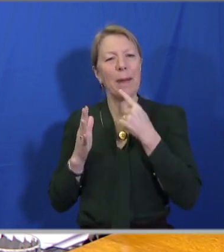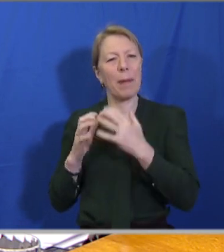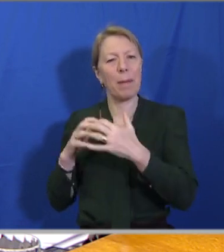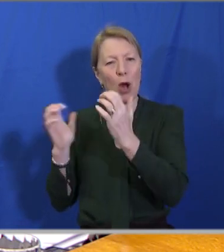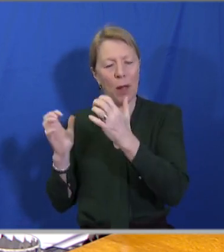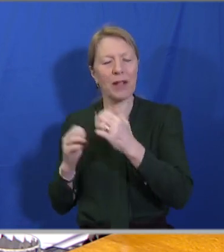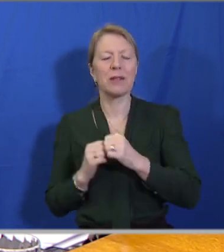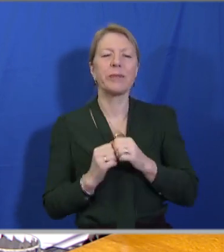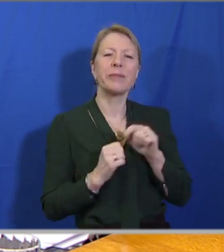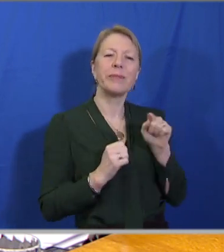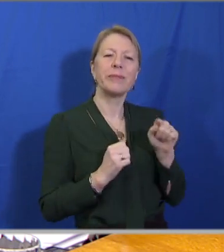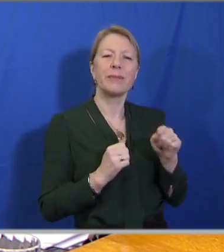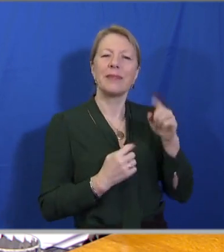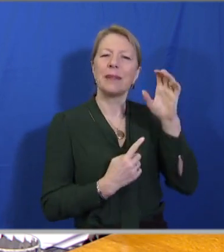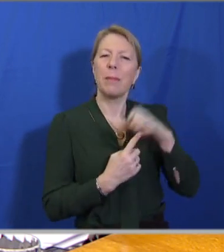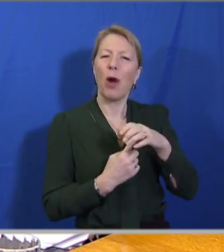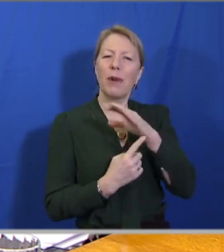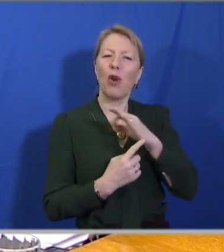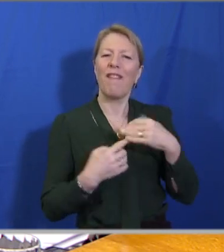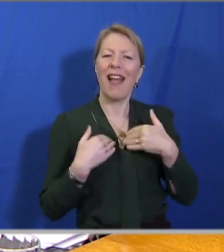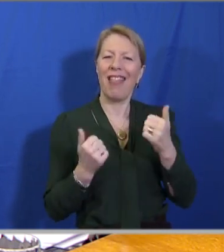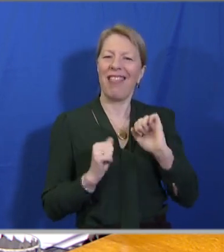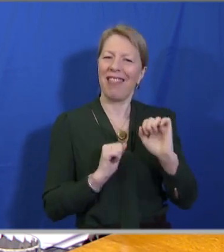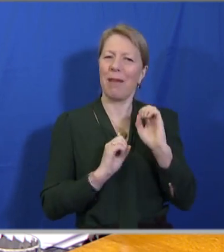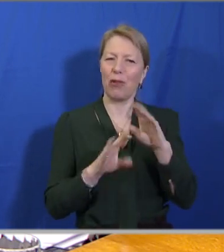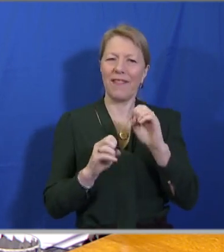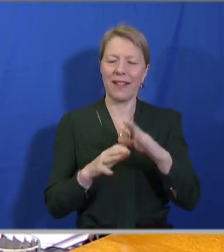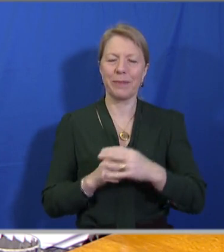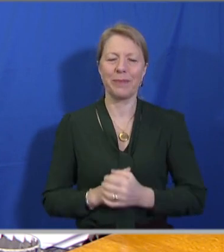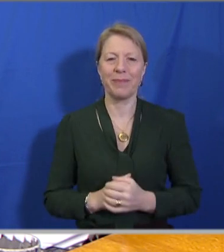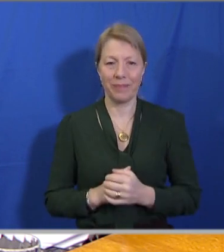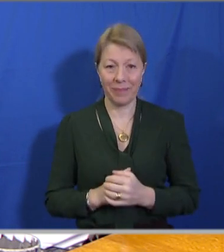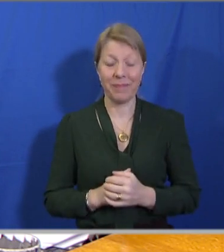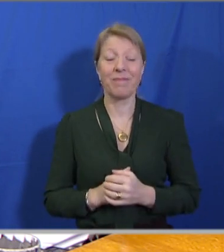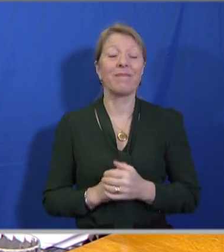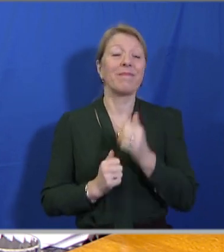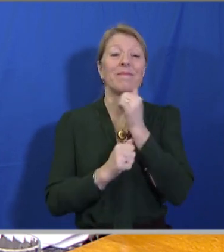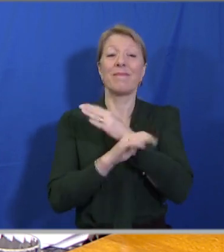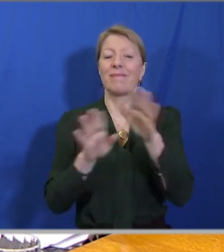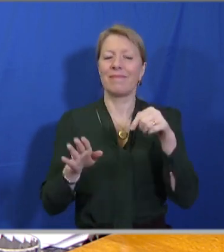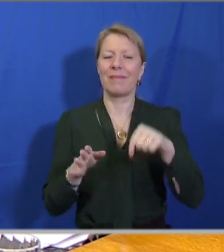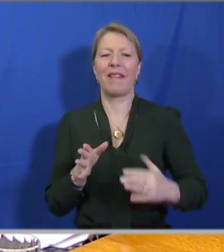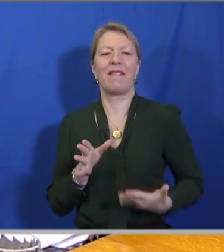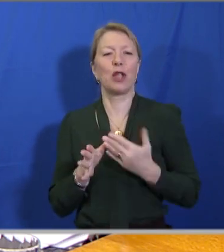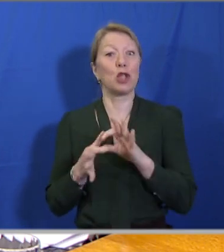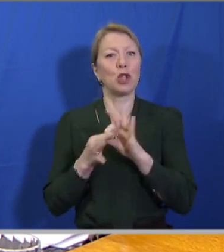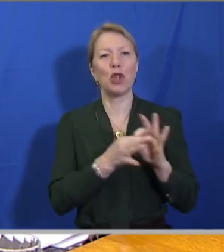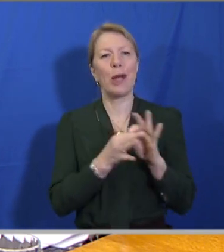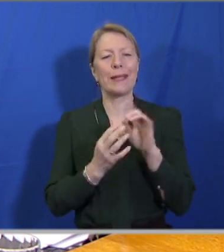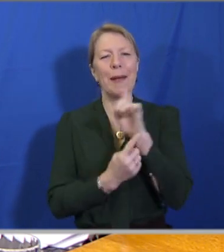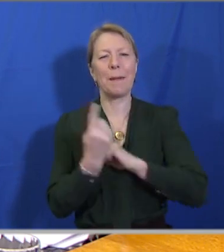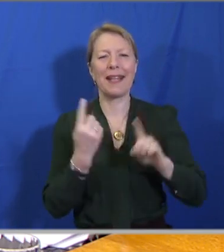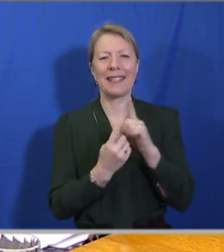briefing from the Department of Health. So, members, this is the first joint meeting of the Committee and the Disabled People's Parliament, and I would like to welcome